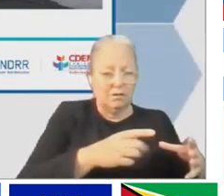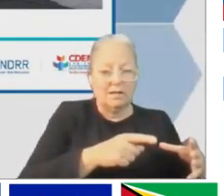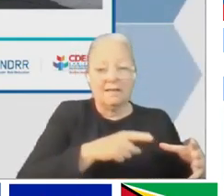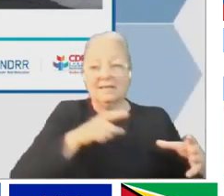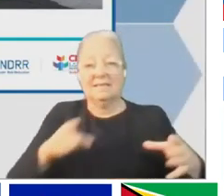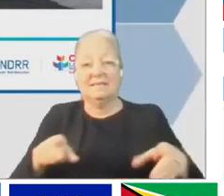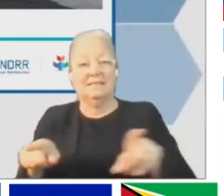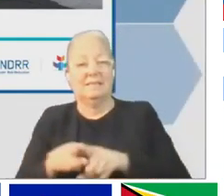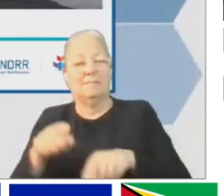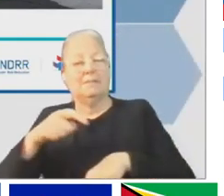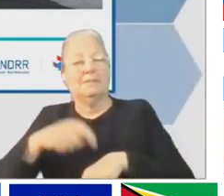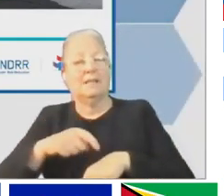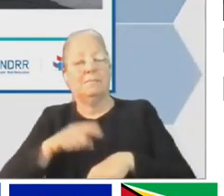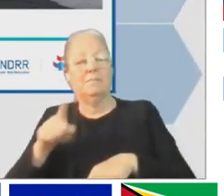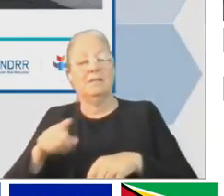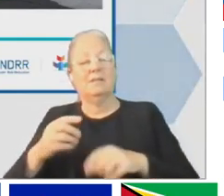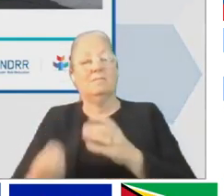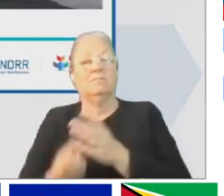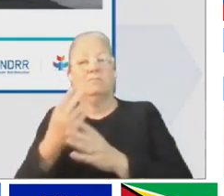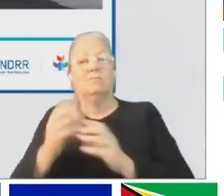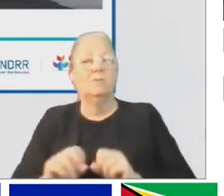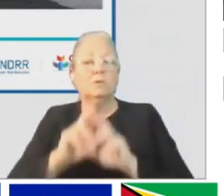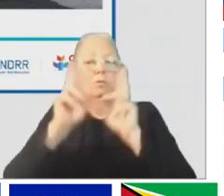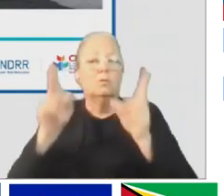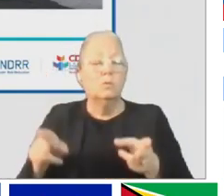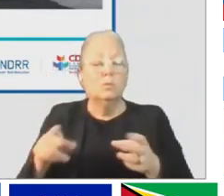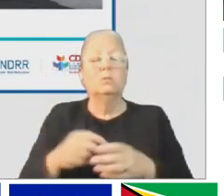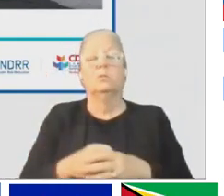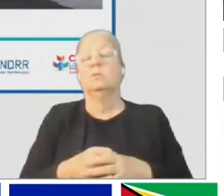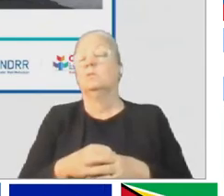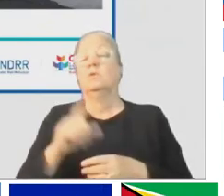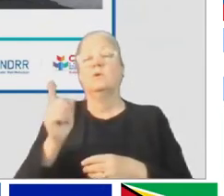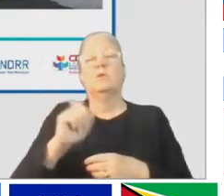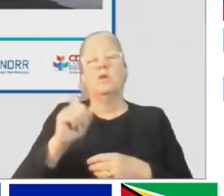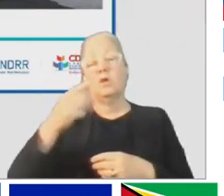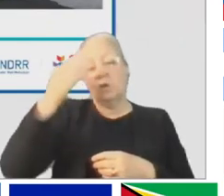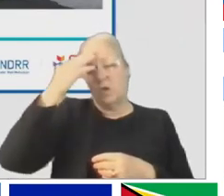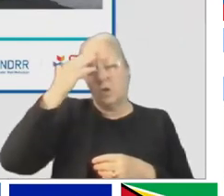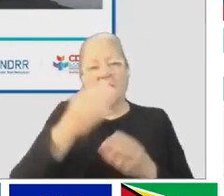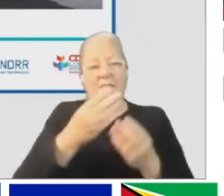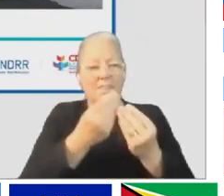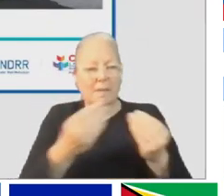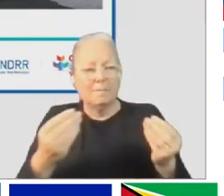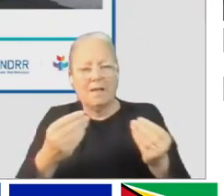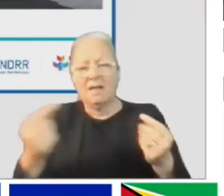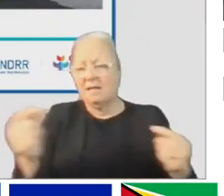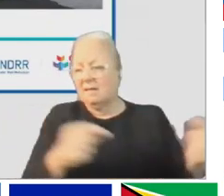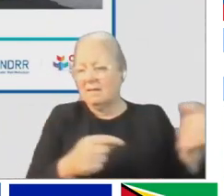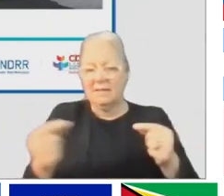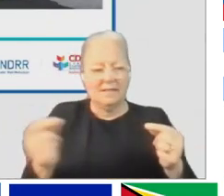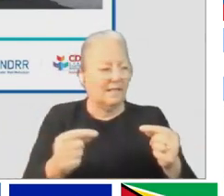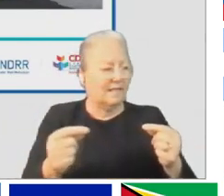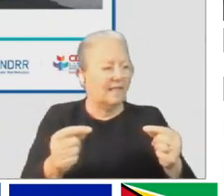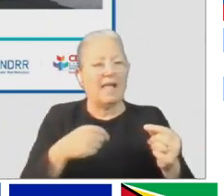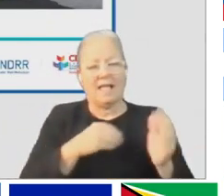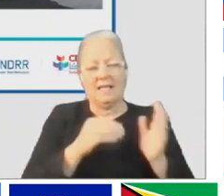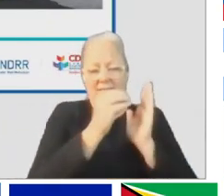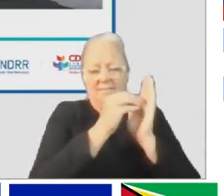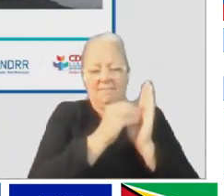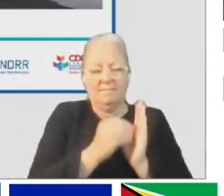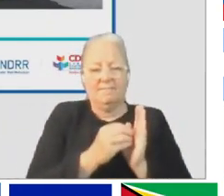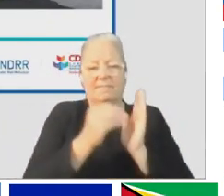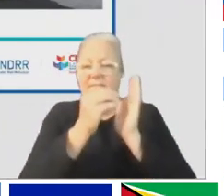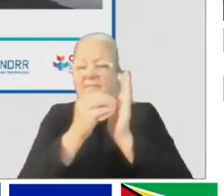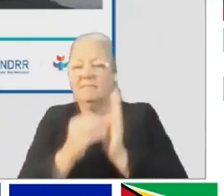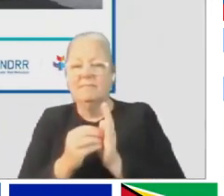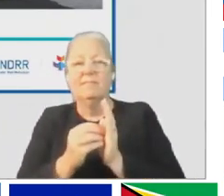kind of tools to capture the information, capture passengers coming in as we'd like, issuing them with passes or exemptions